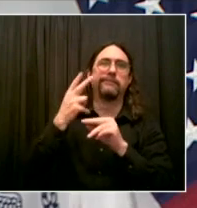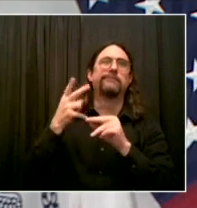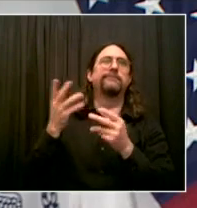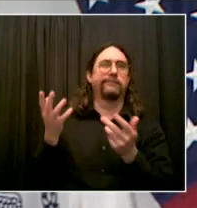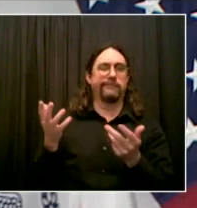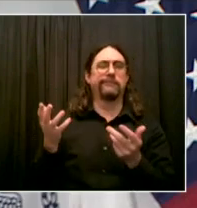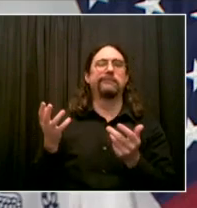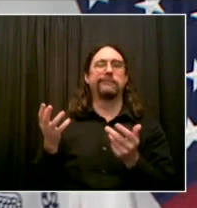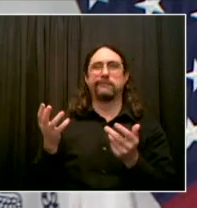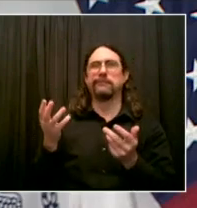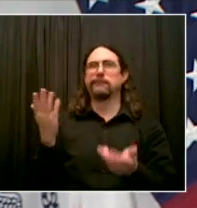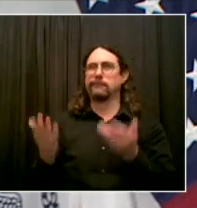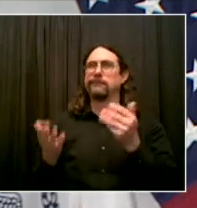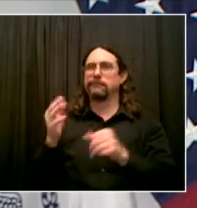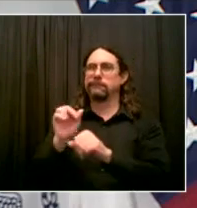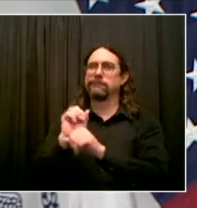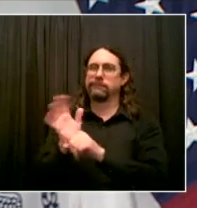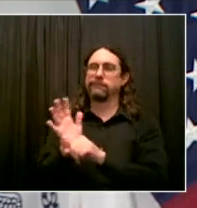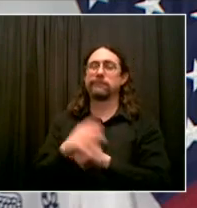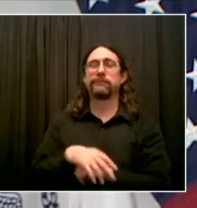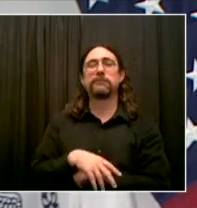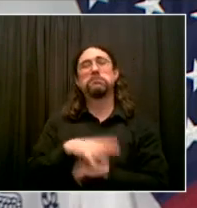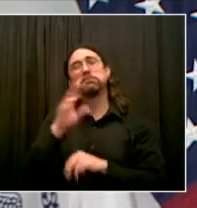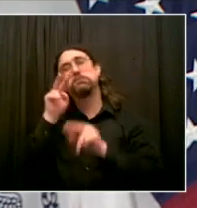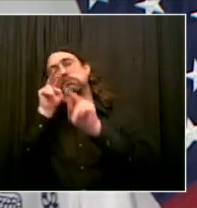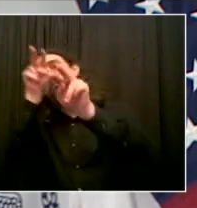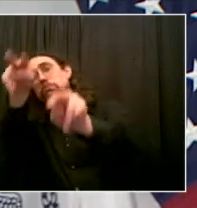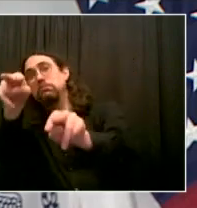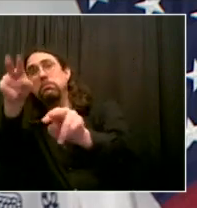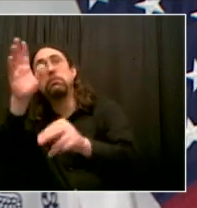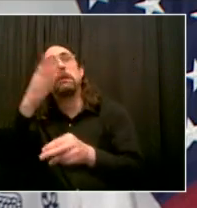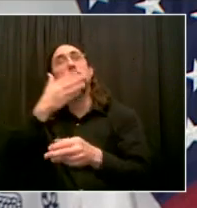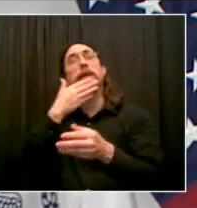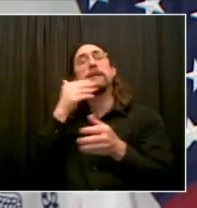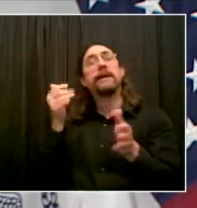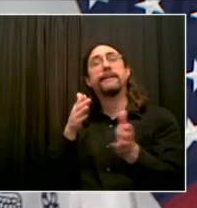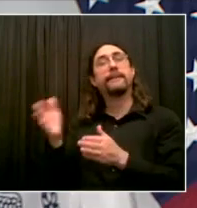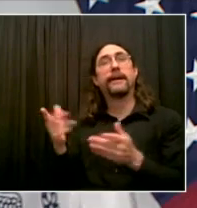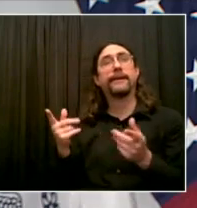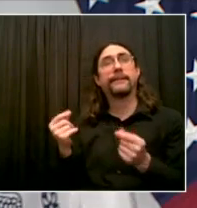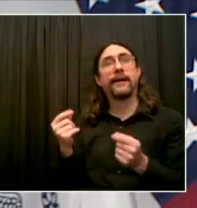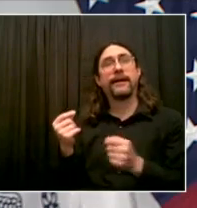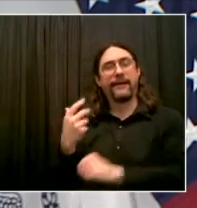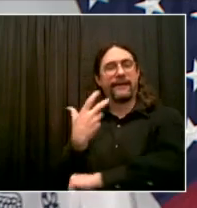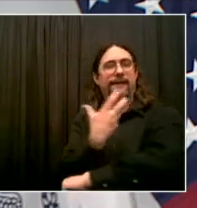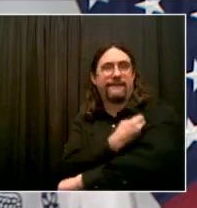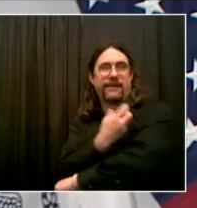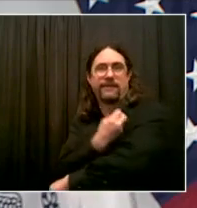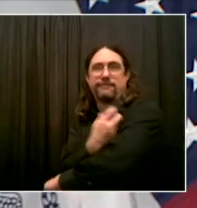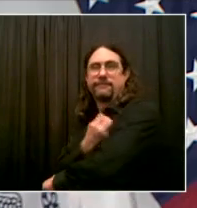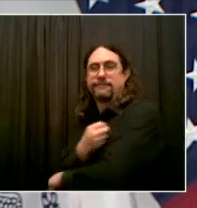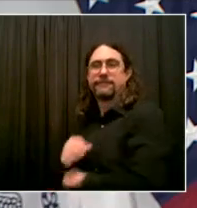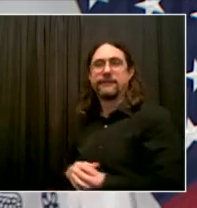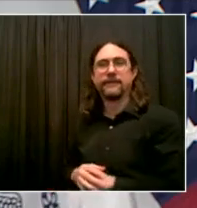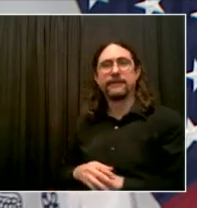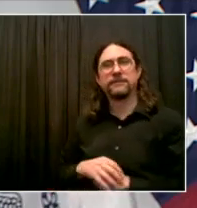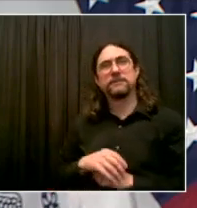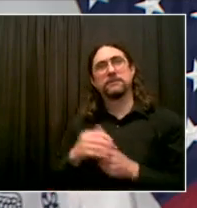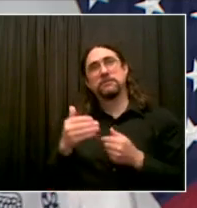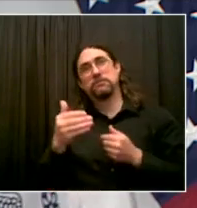future, we know what to do about it. So I just wanted to preface, as the non-doctor, now you can hear from the doctors, starting with Dr.